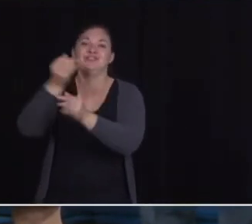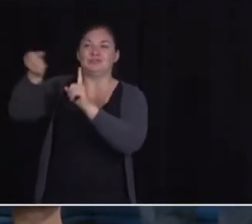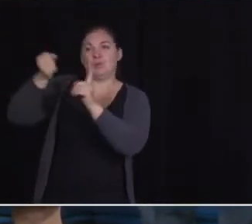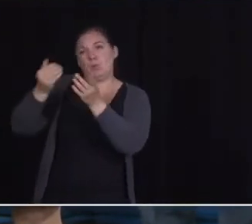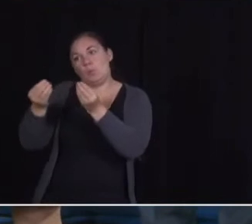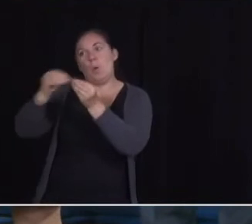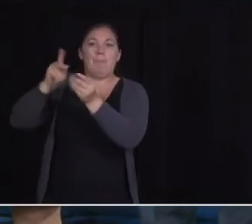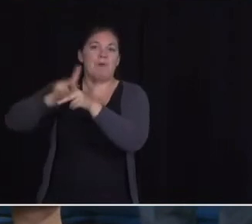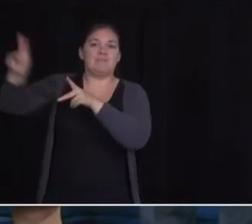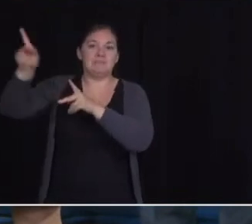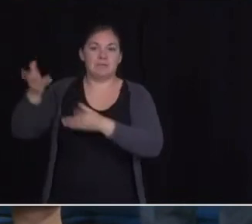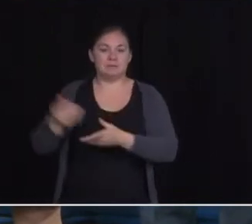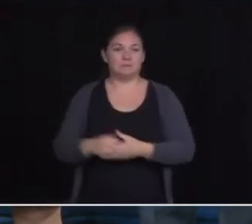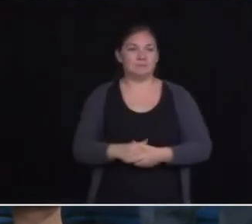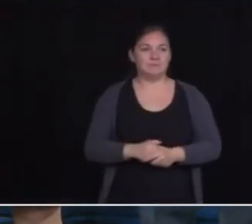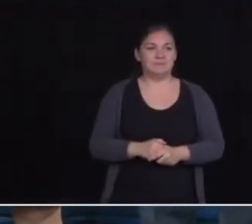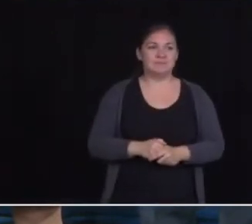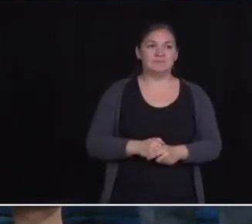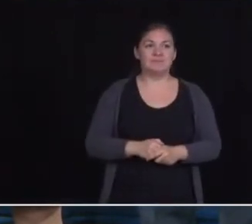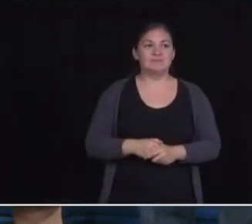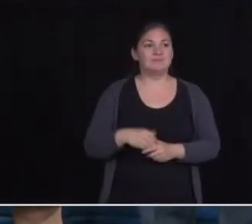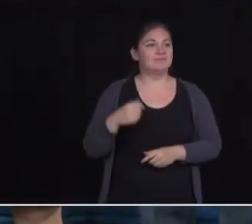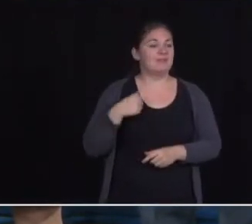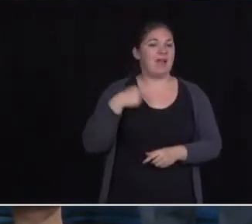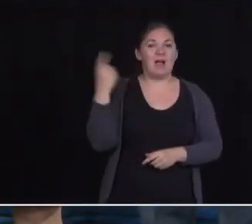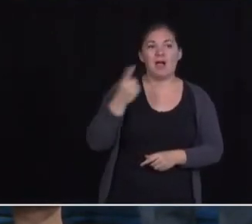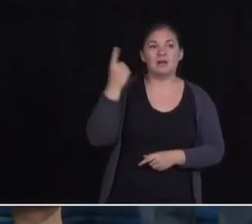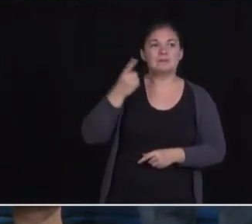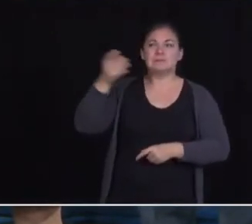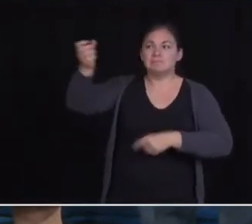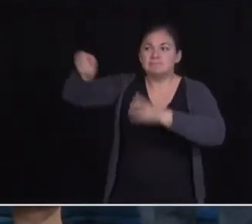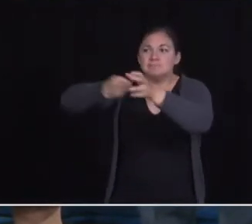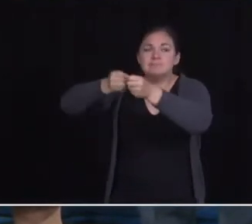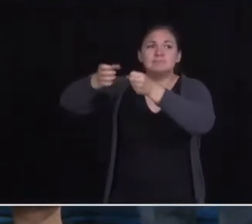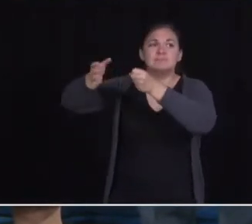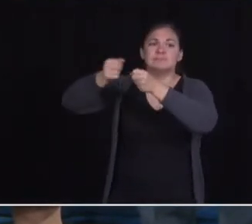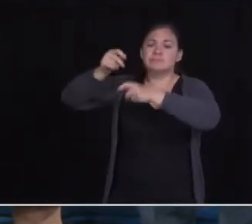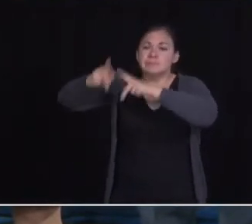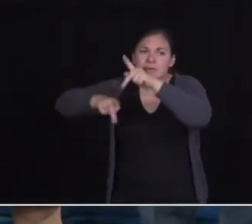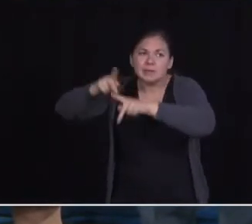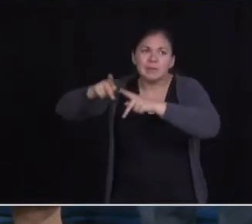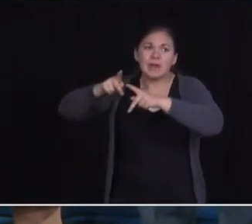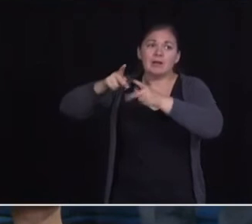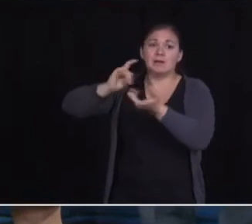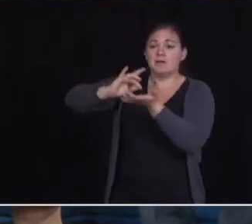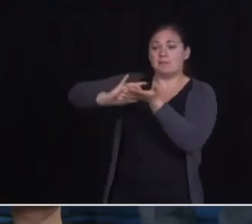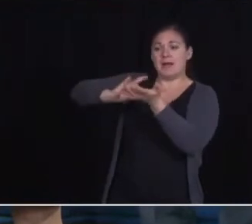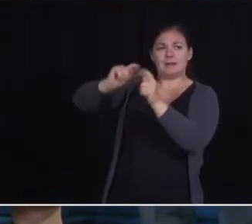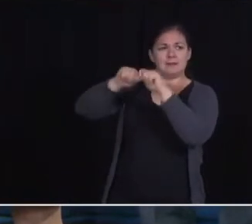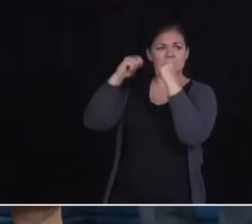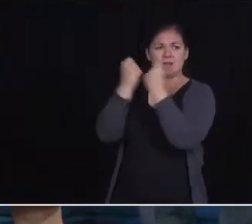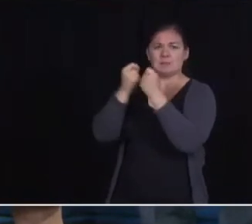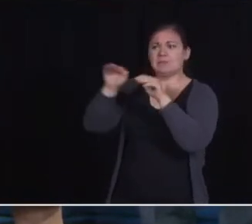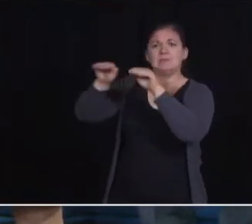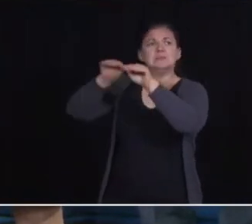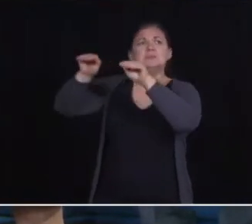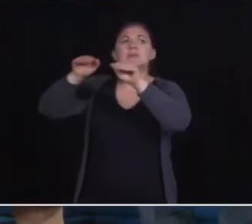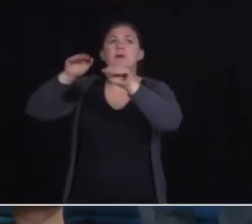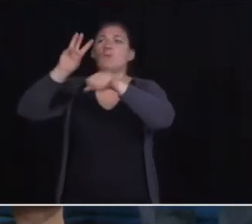is constantly reaching out to people right around the country and right around the world, always